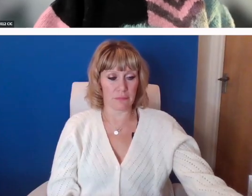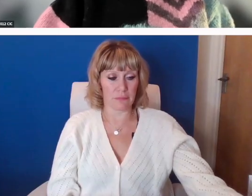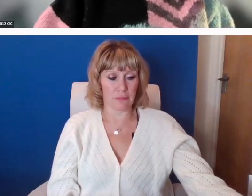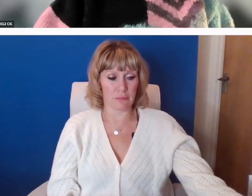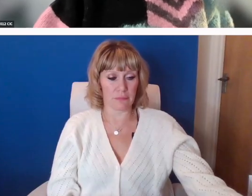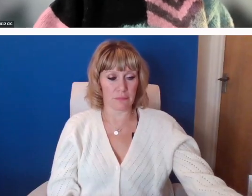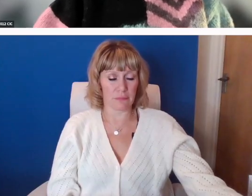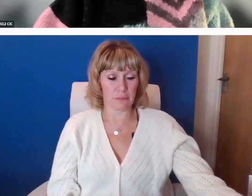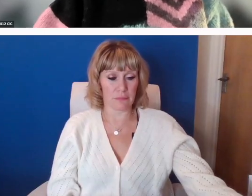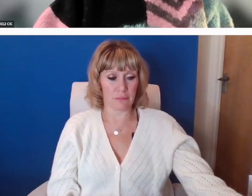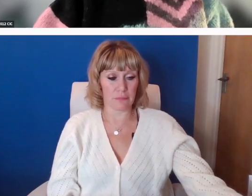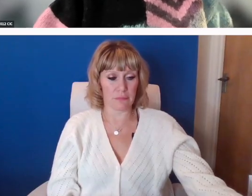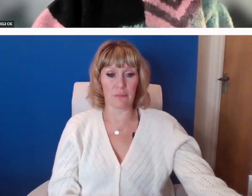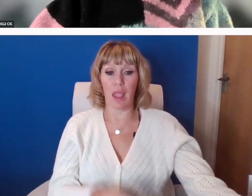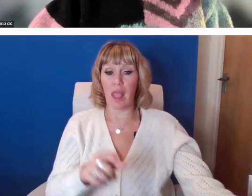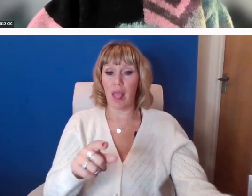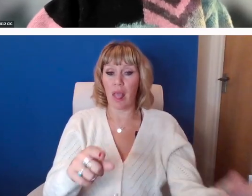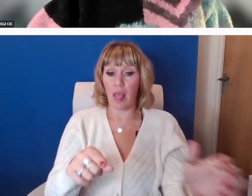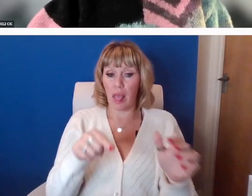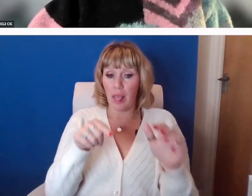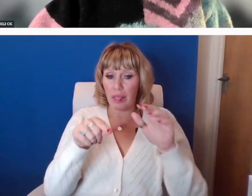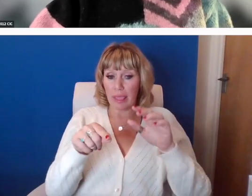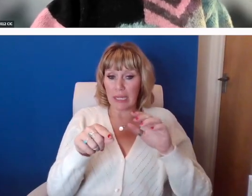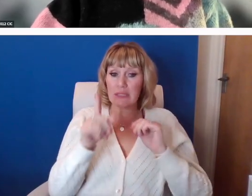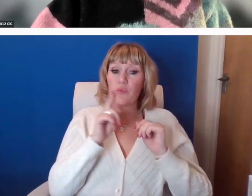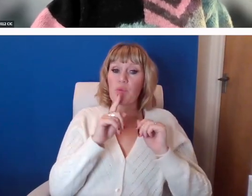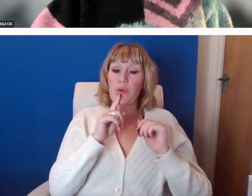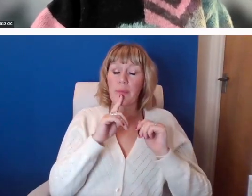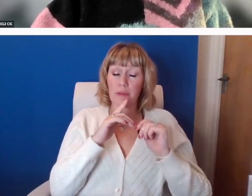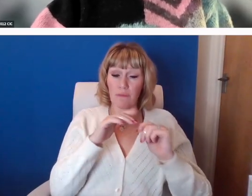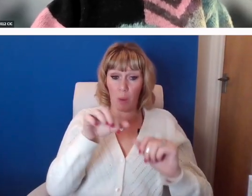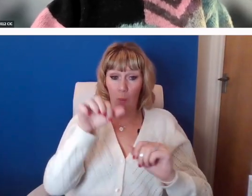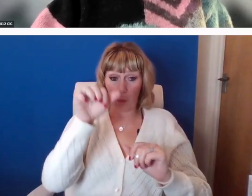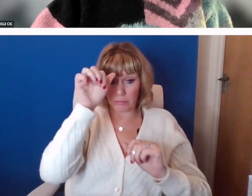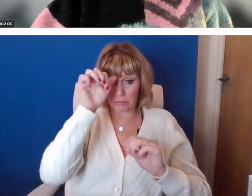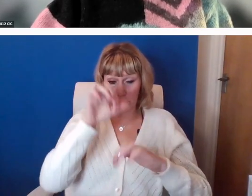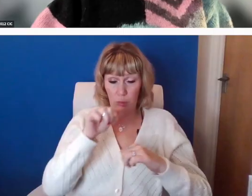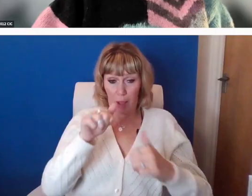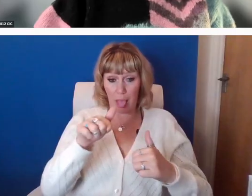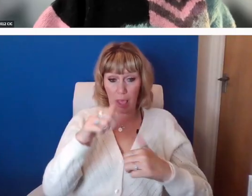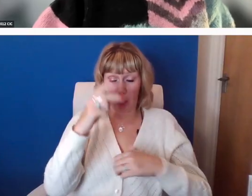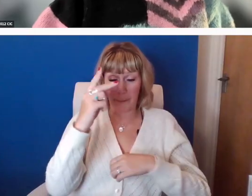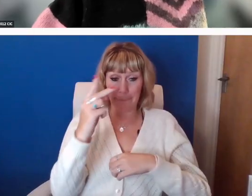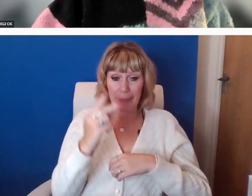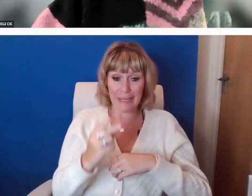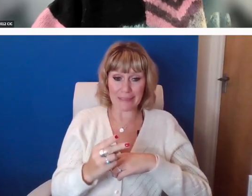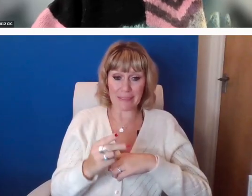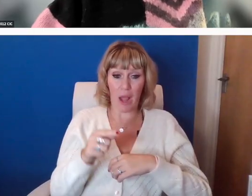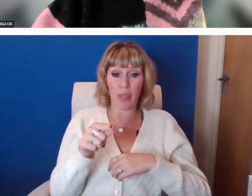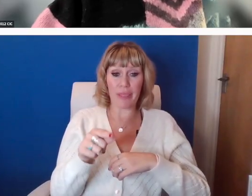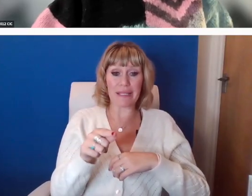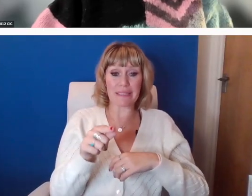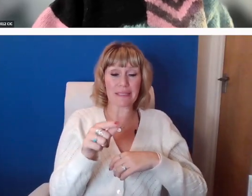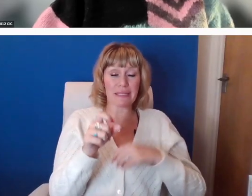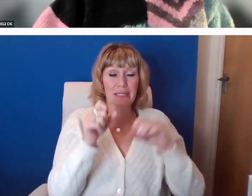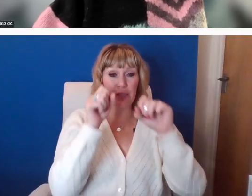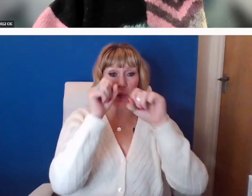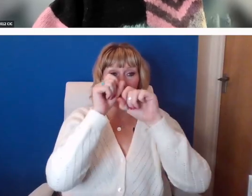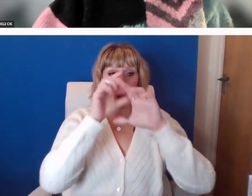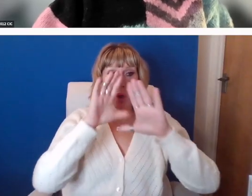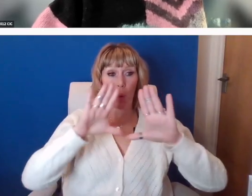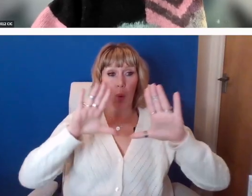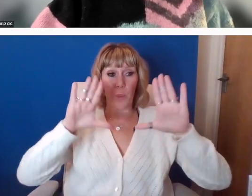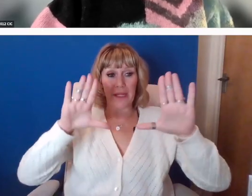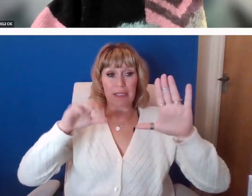know. She's a very prolific painter. It's called Window to My Secret Desert Life. So we'd all like to know more